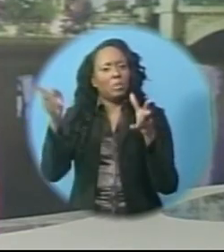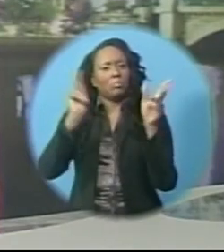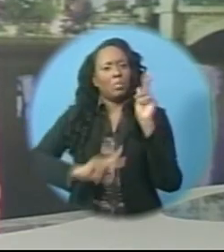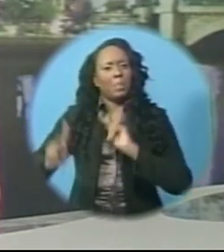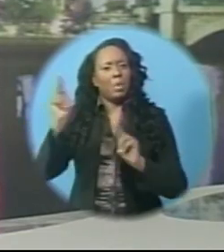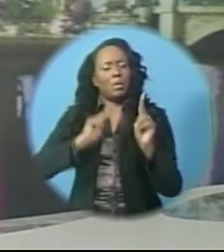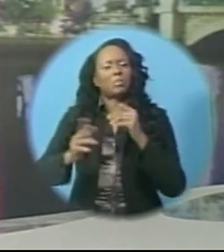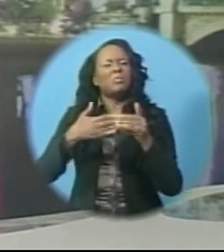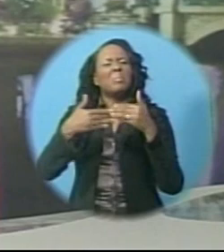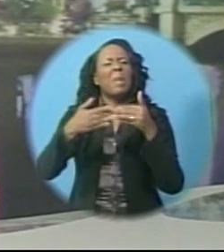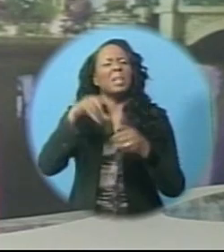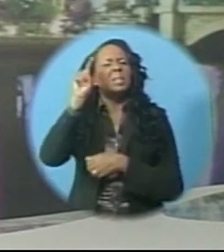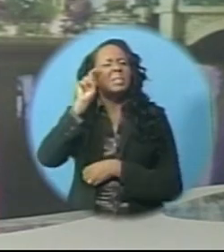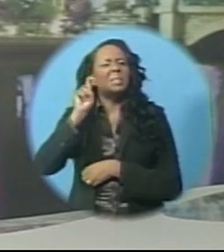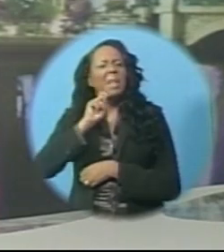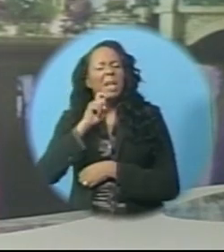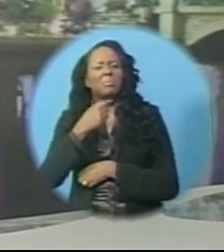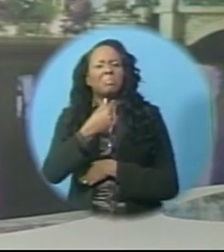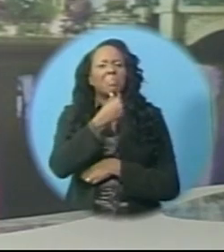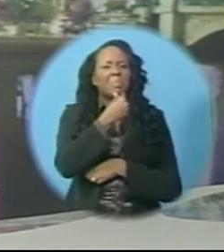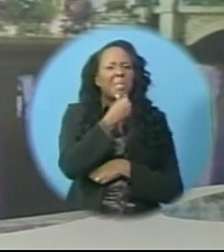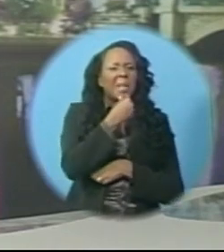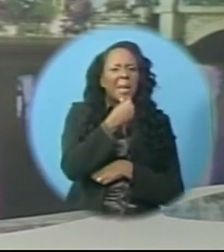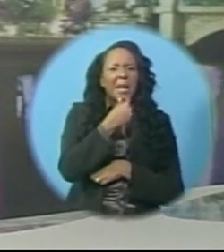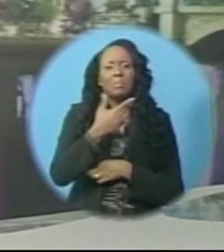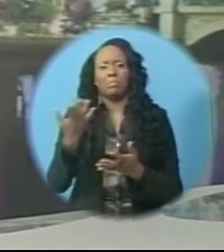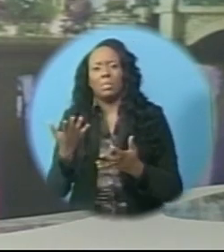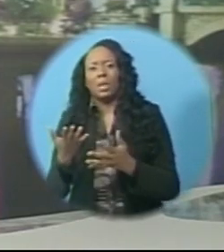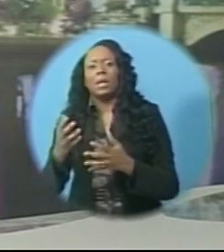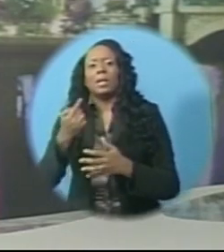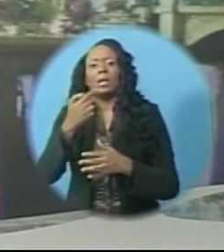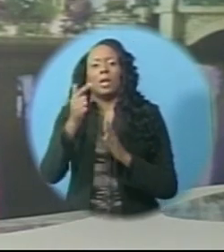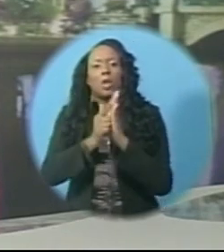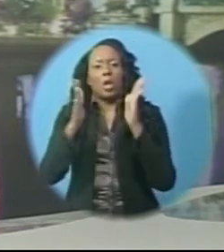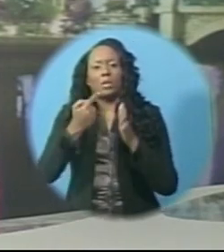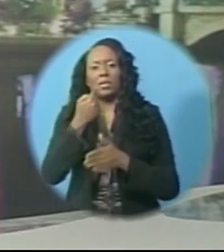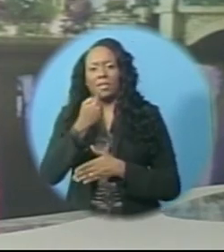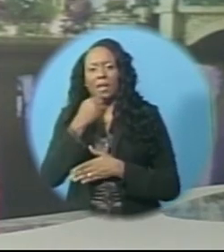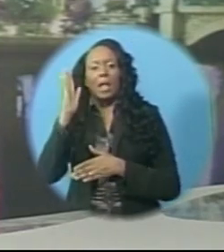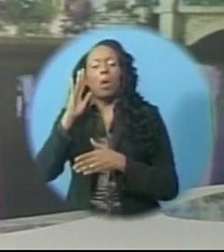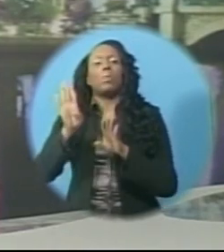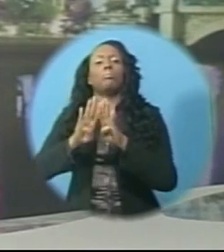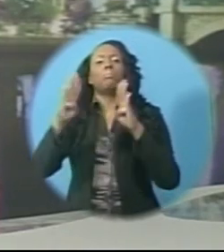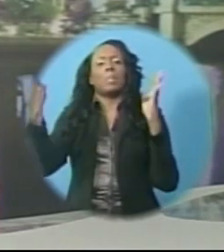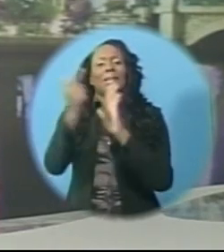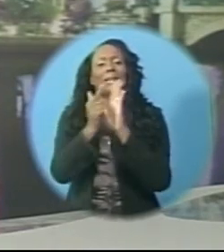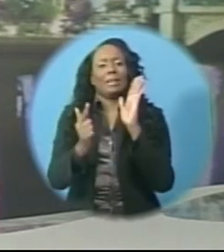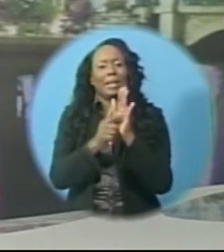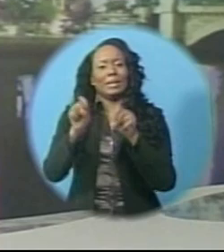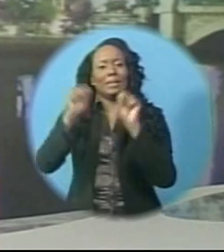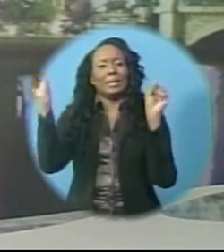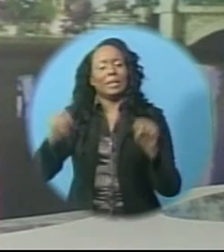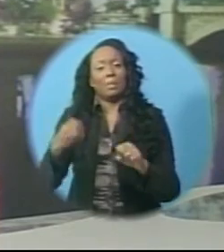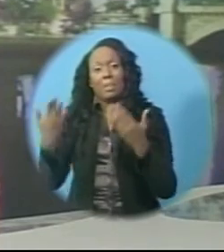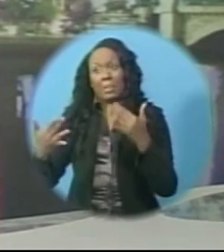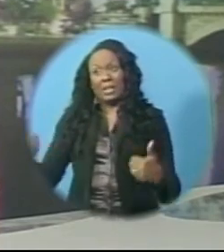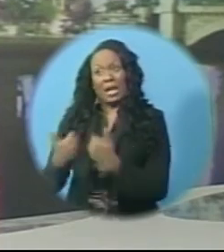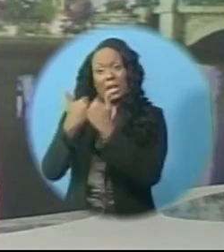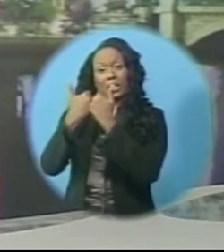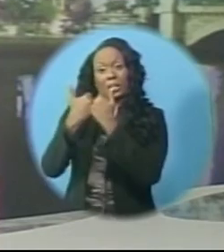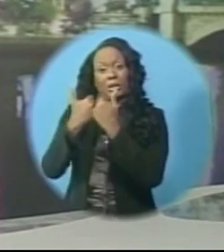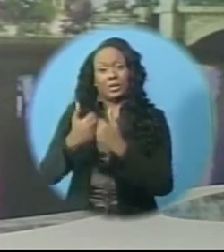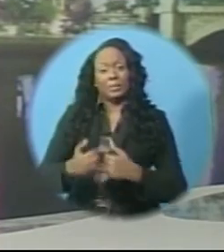orientation. And an attorney at law says this position will open the island's legal and social systems to challenges.